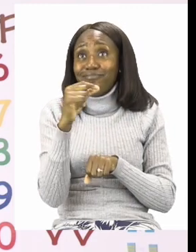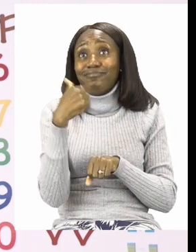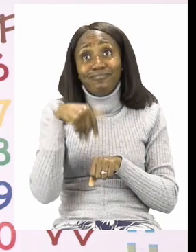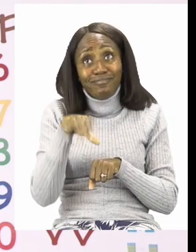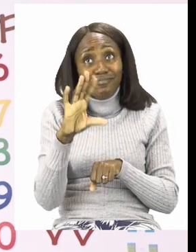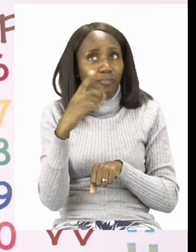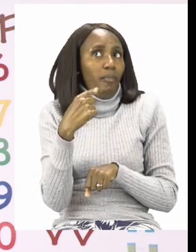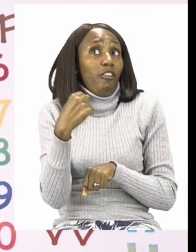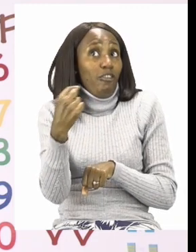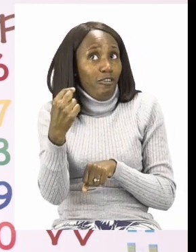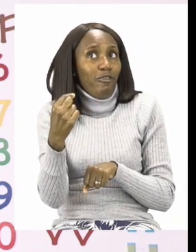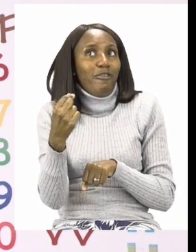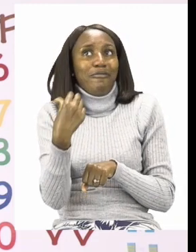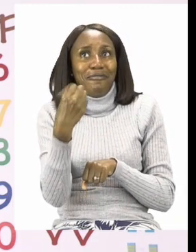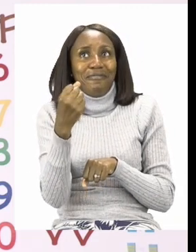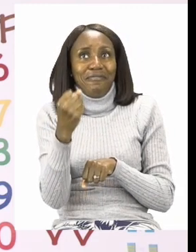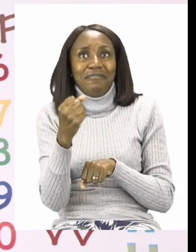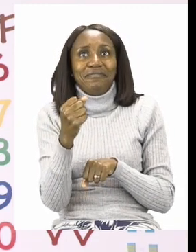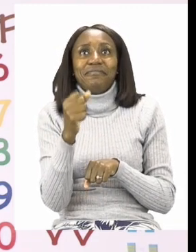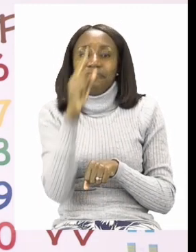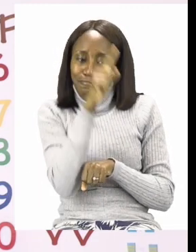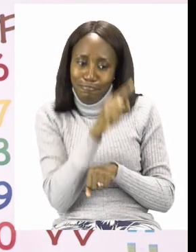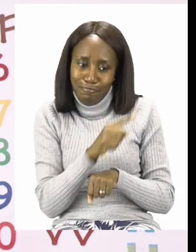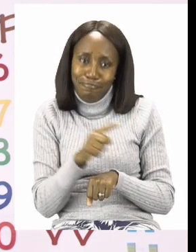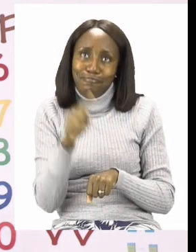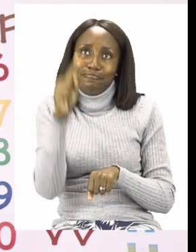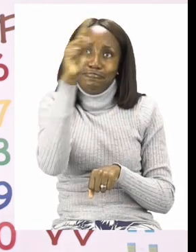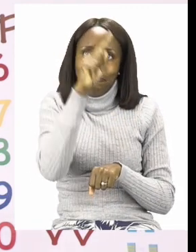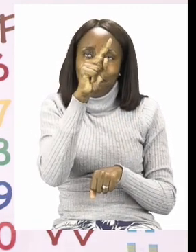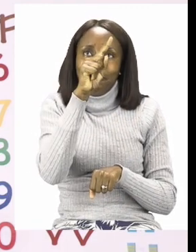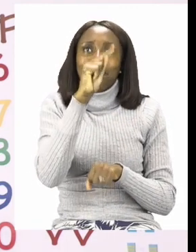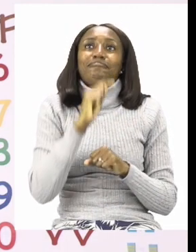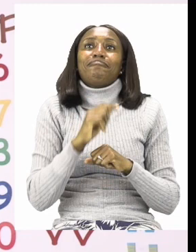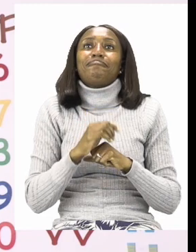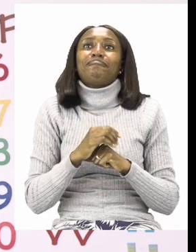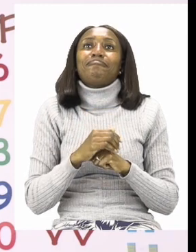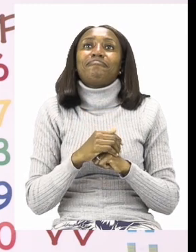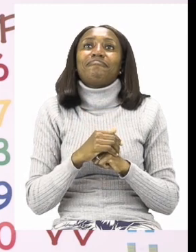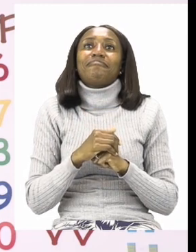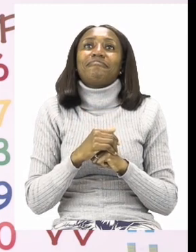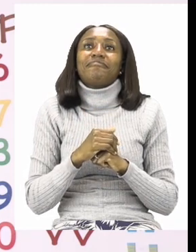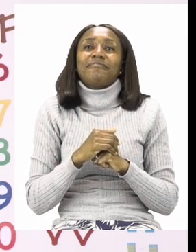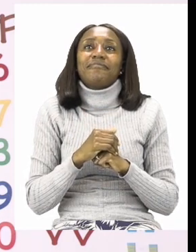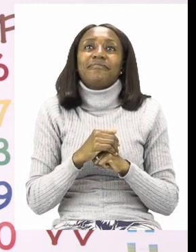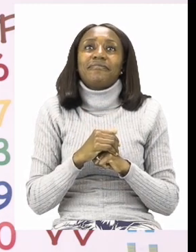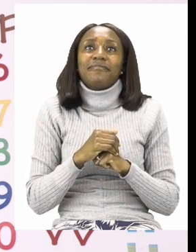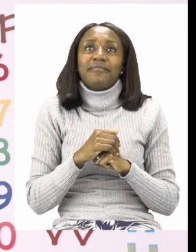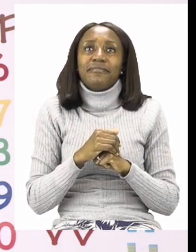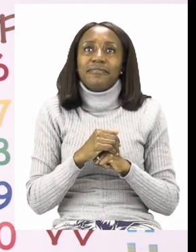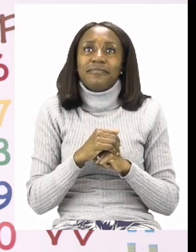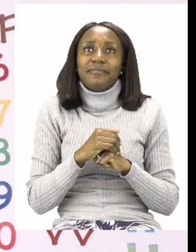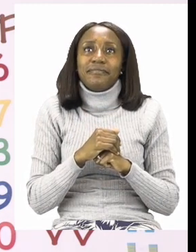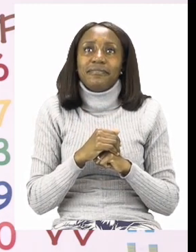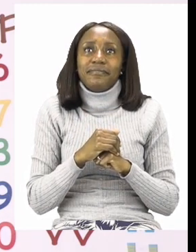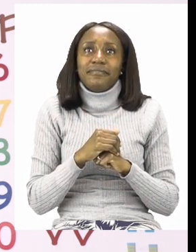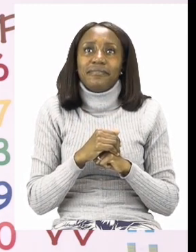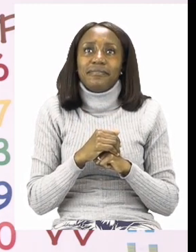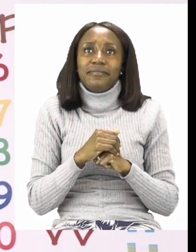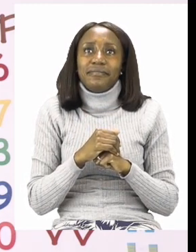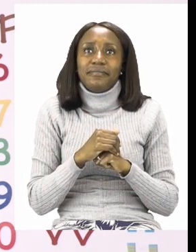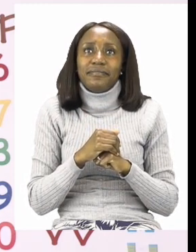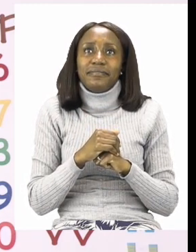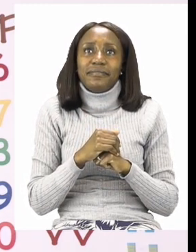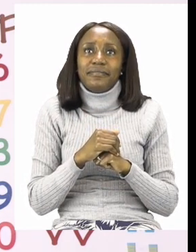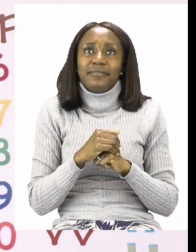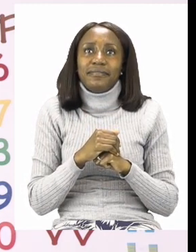in your puzzle. And as soon as you found your word, you can then go ahead and circle